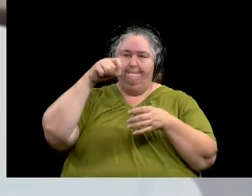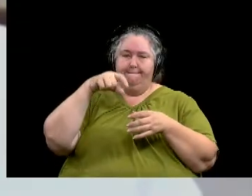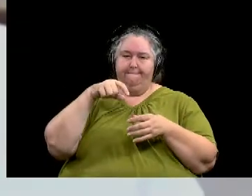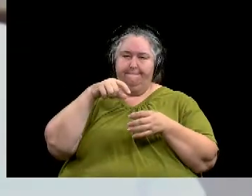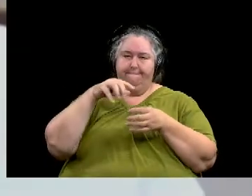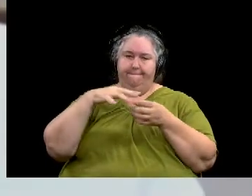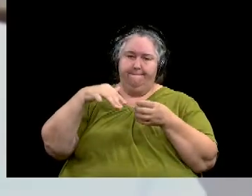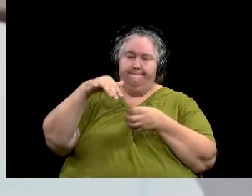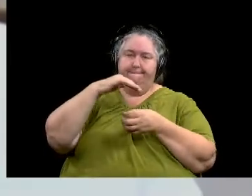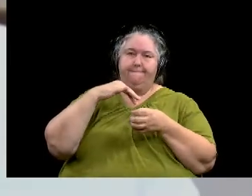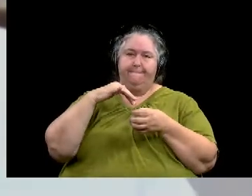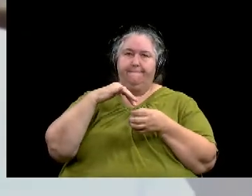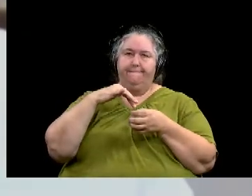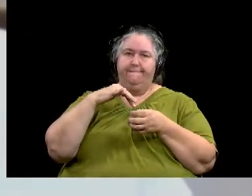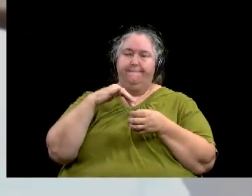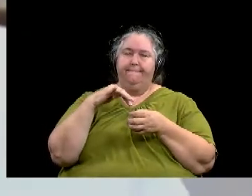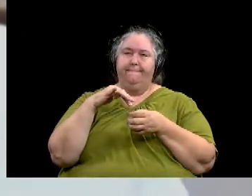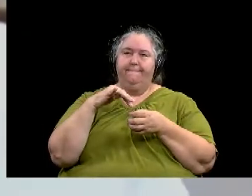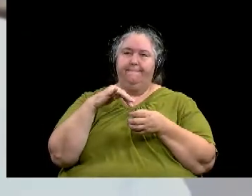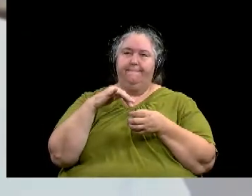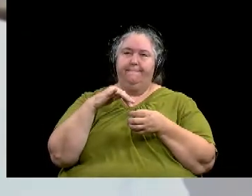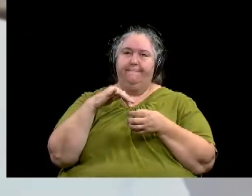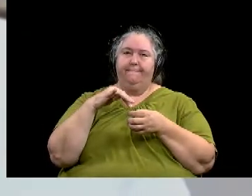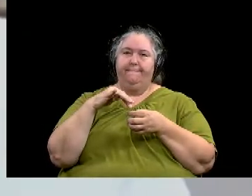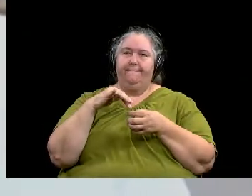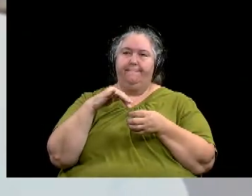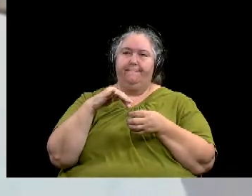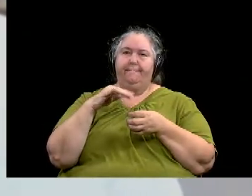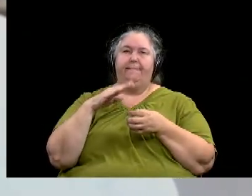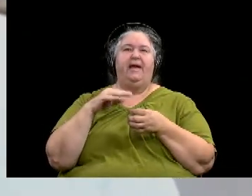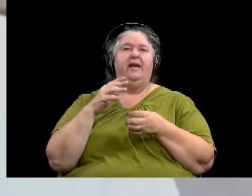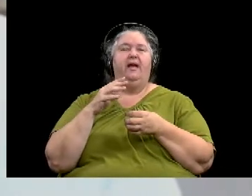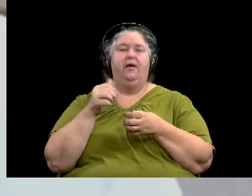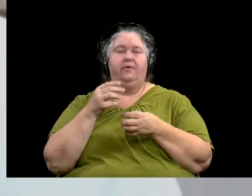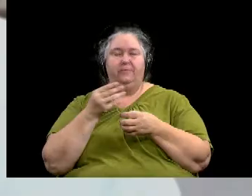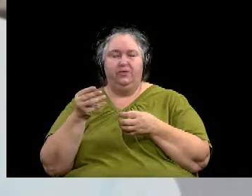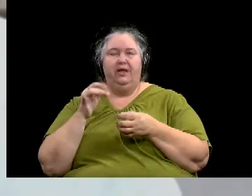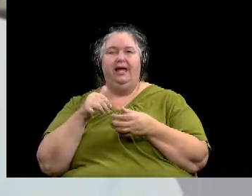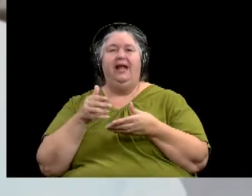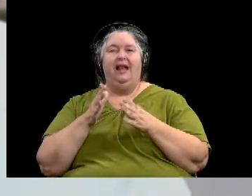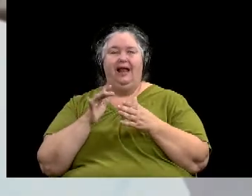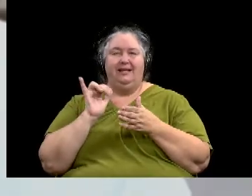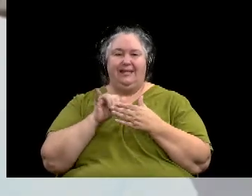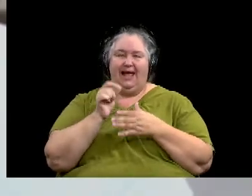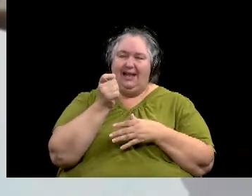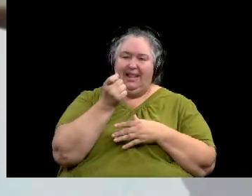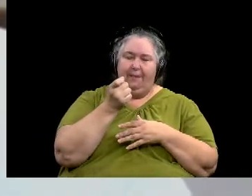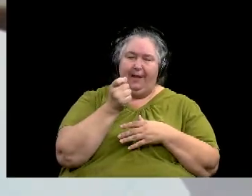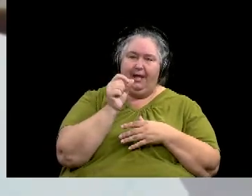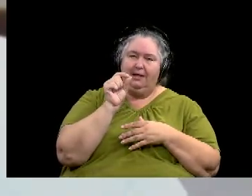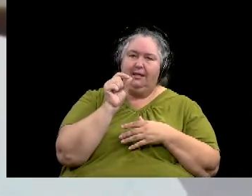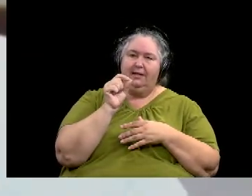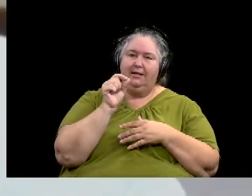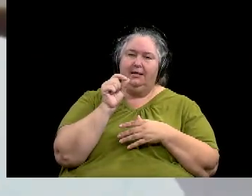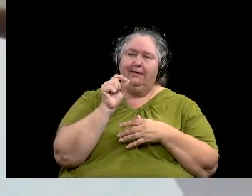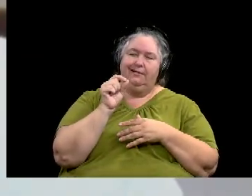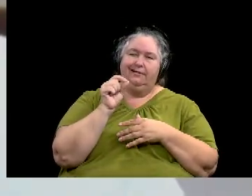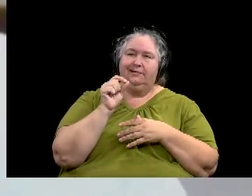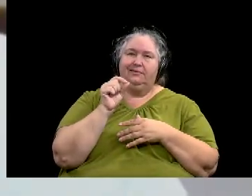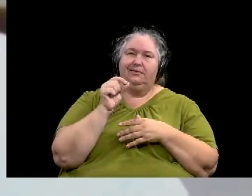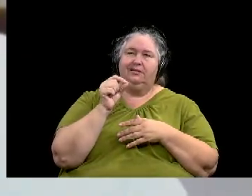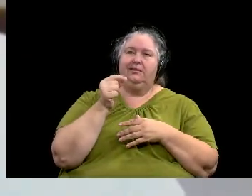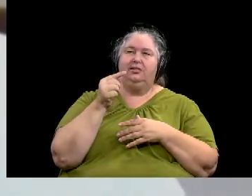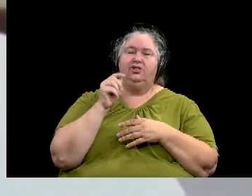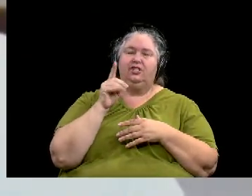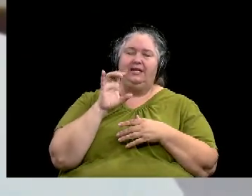allows the messenger RNA, that little recipe, that little bit of genetic material to enter into the